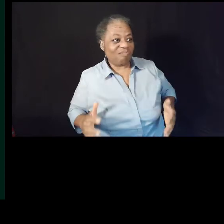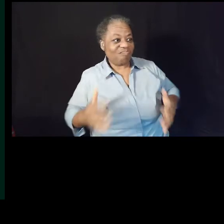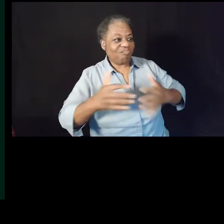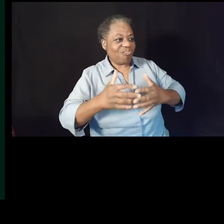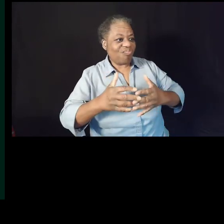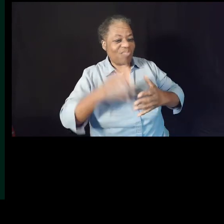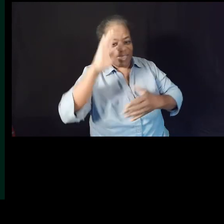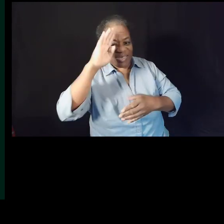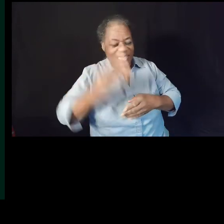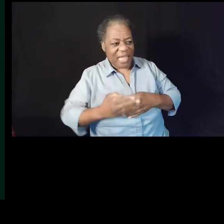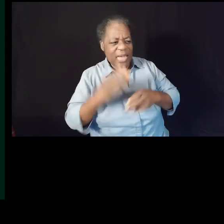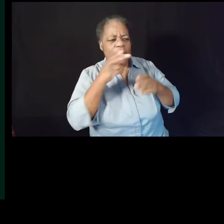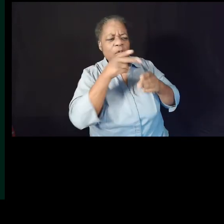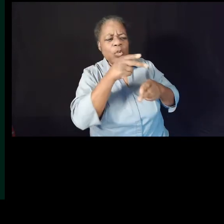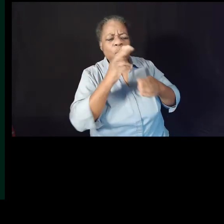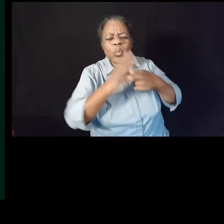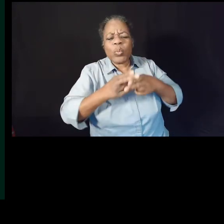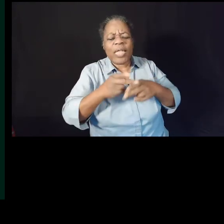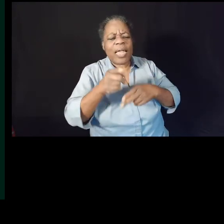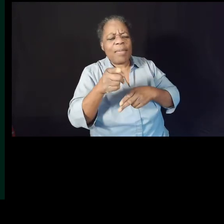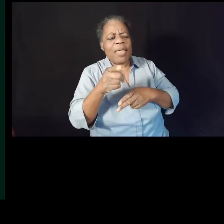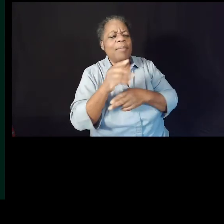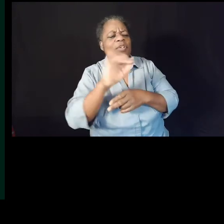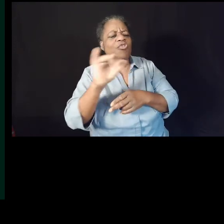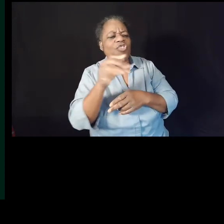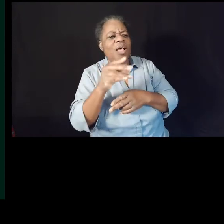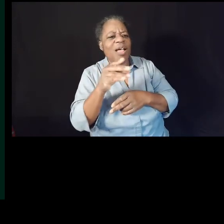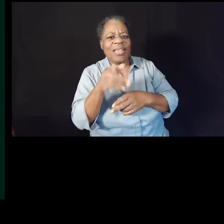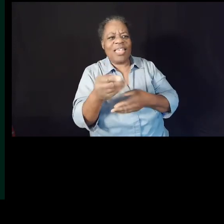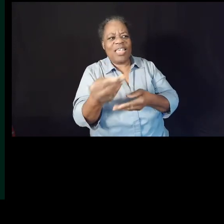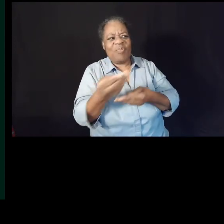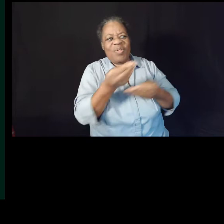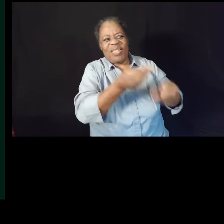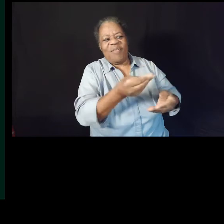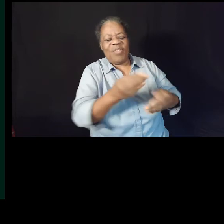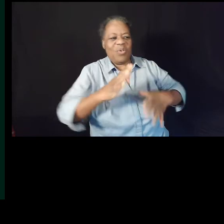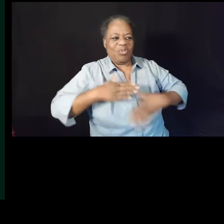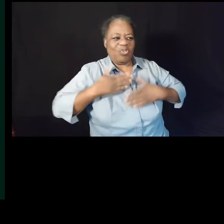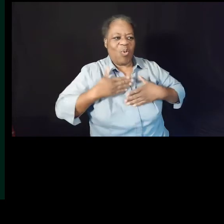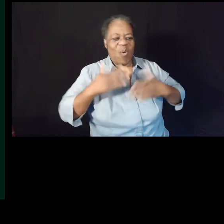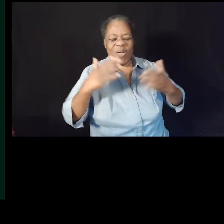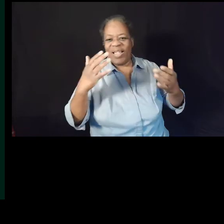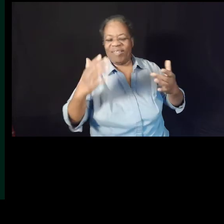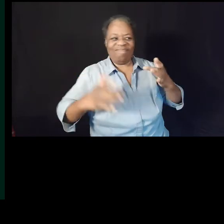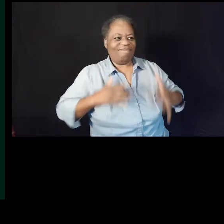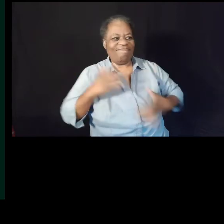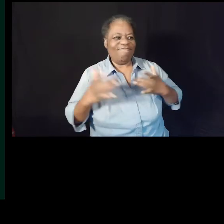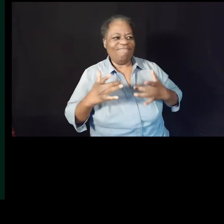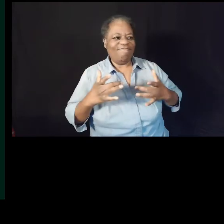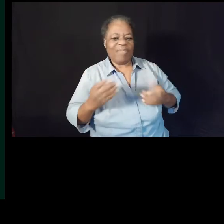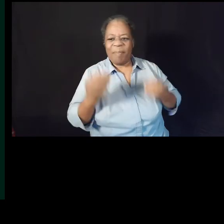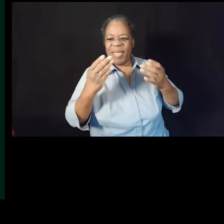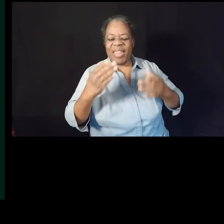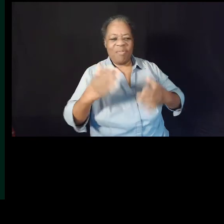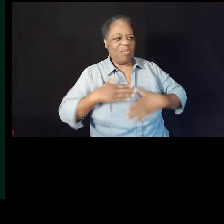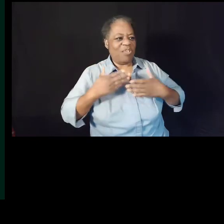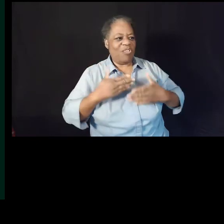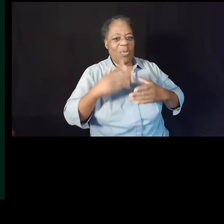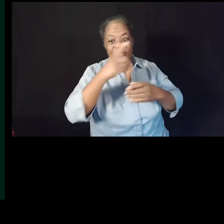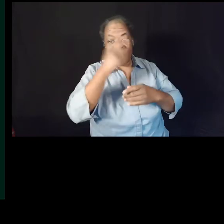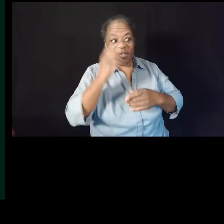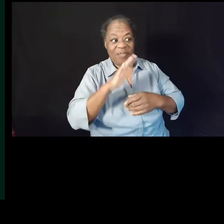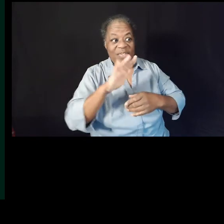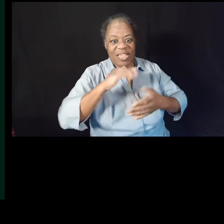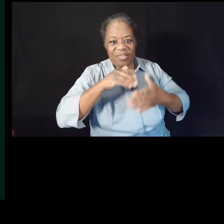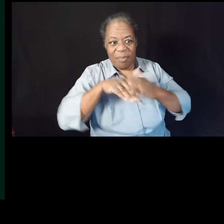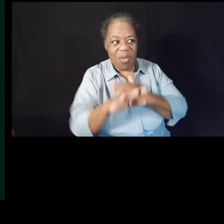him John. He will be a joy and delight to you, and many will rejoice because of his birth, for he will be great in the sight of the